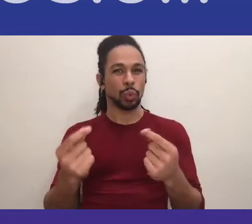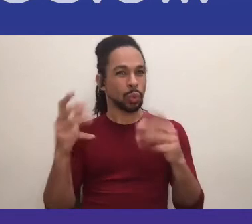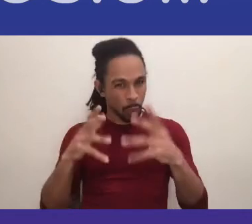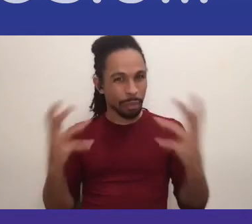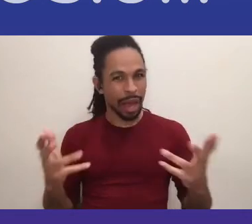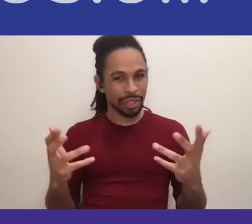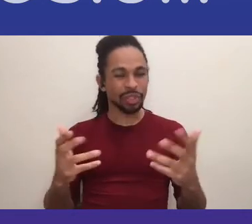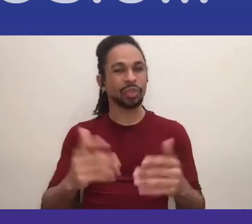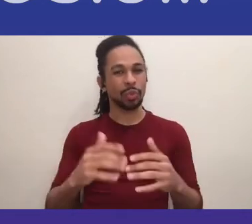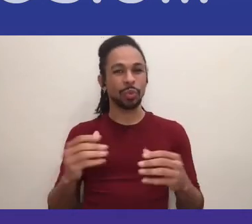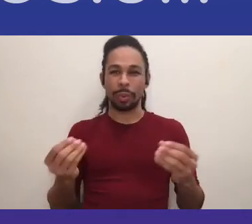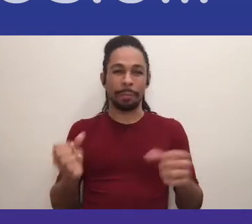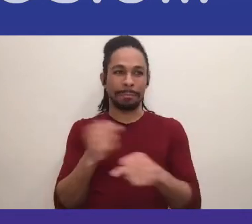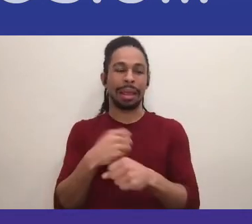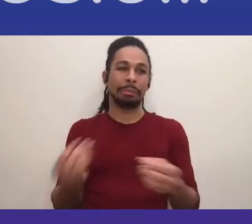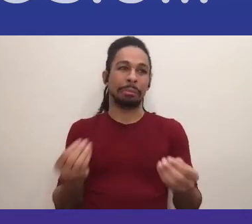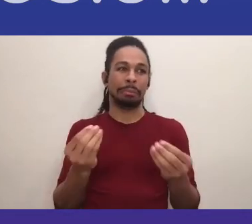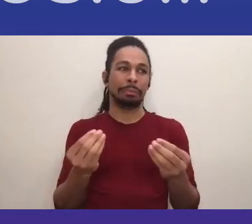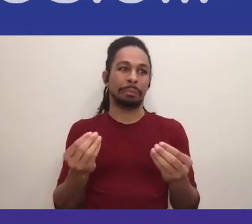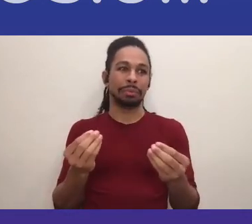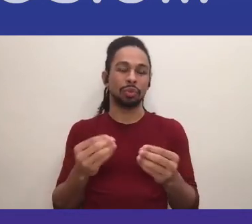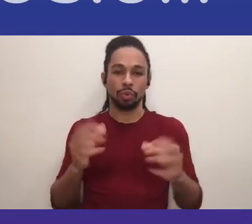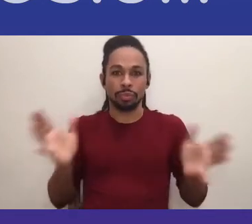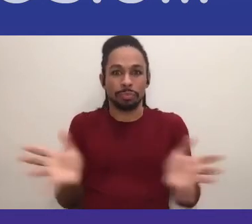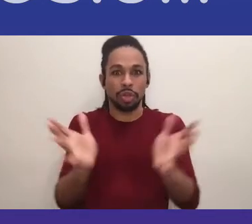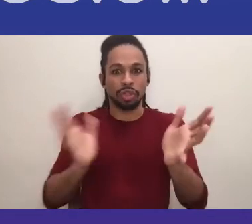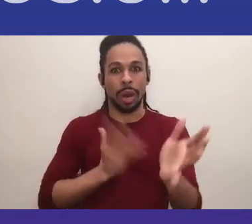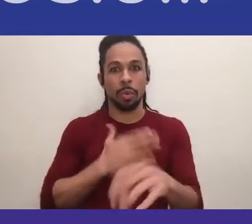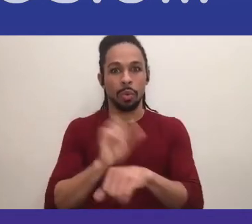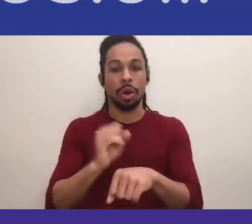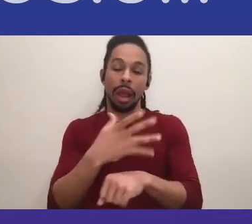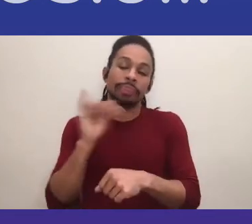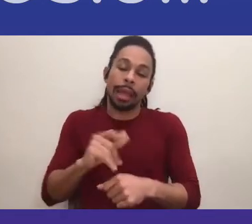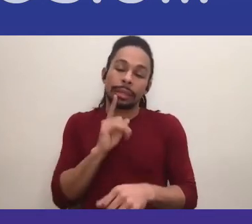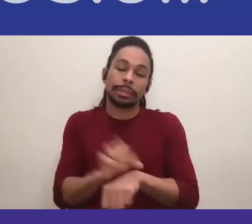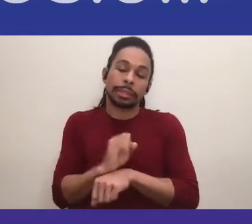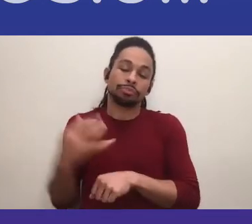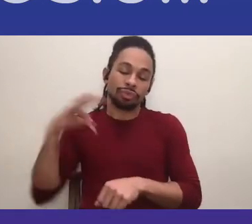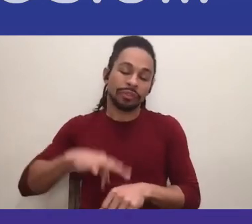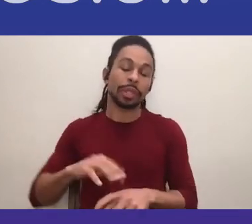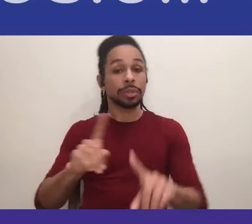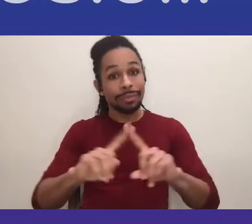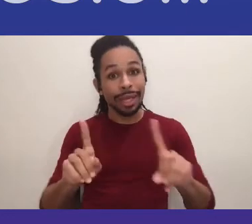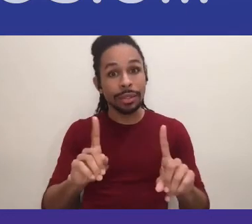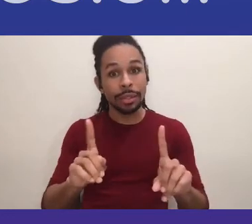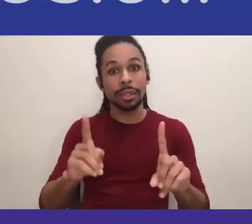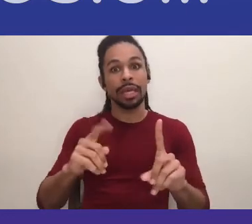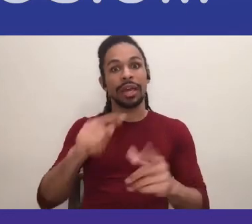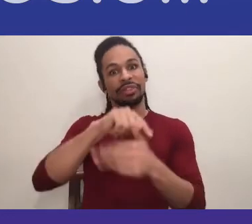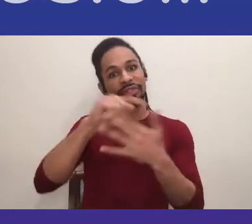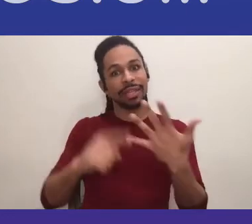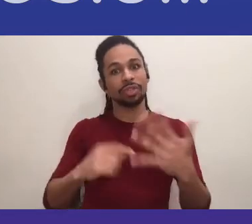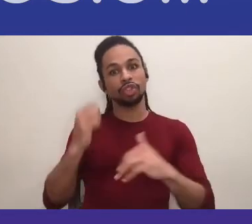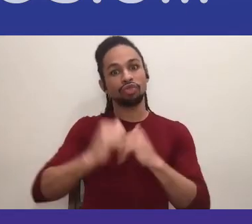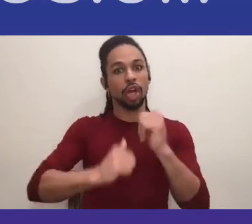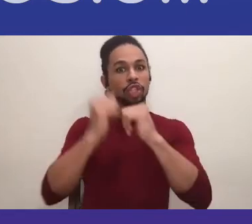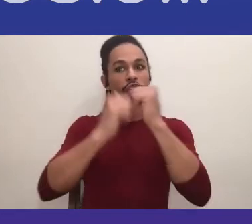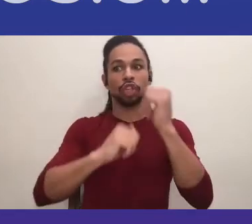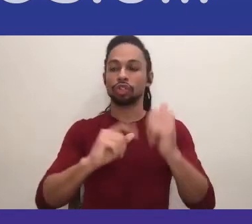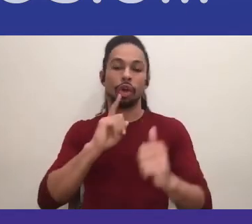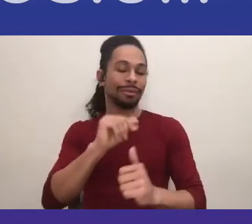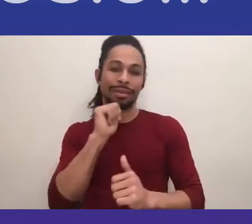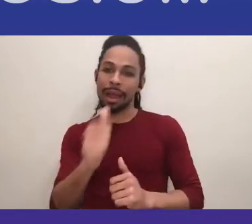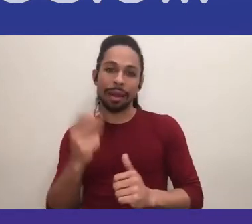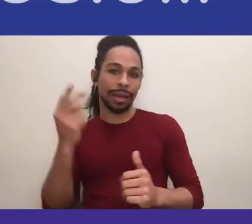is a privilege. But these structures are not meant to include